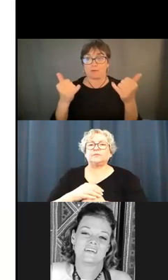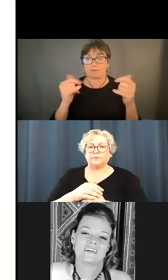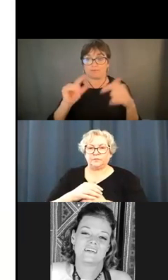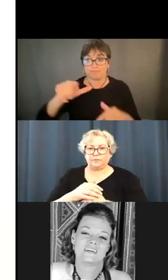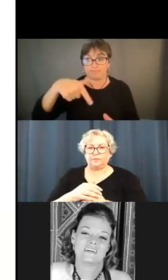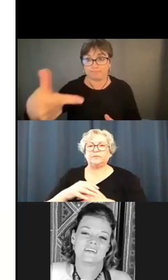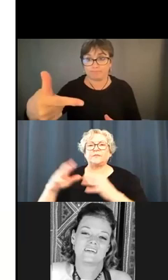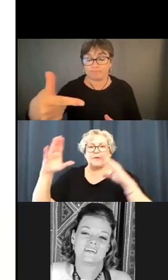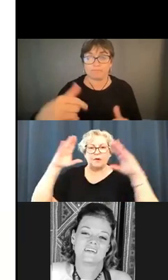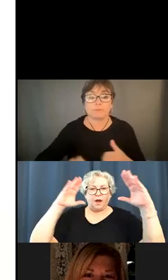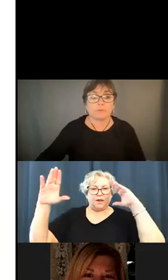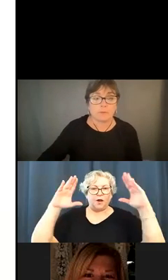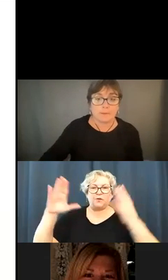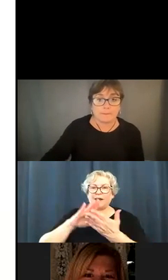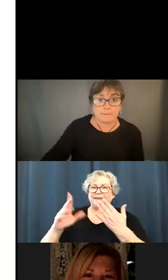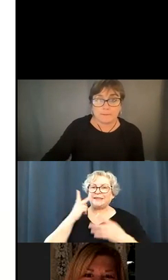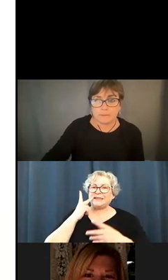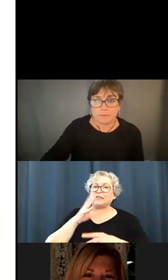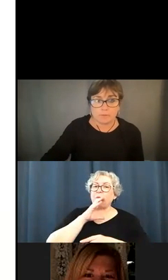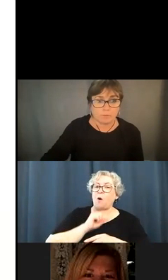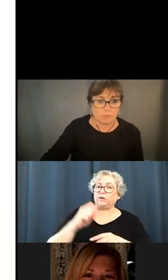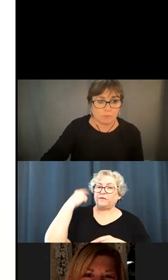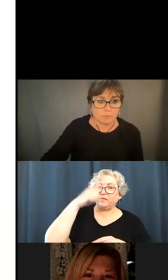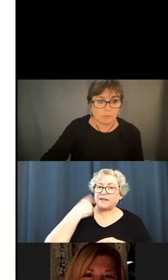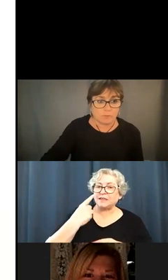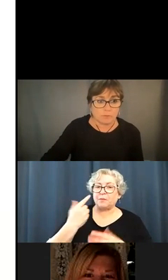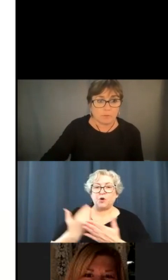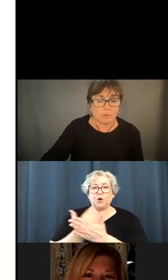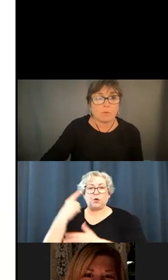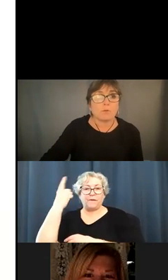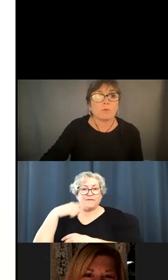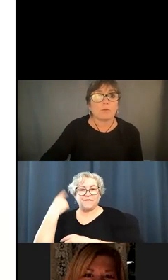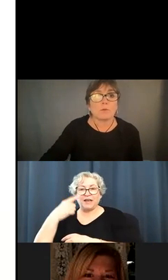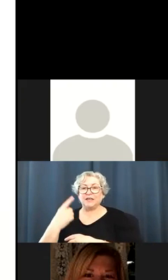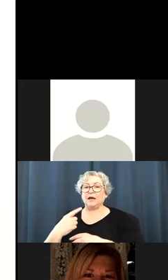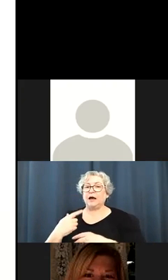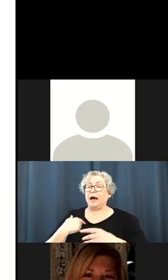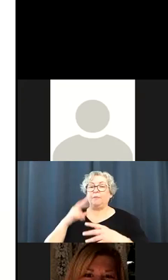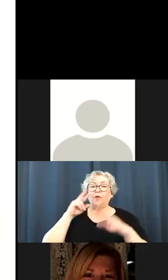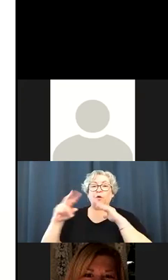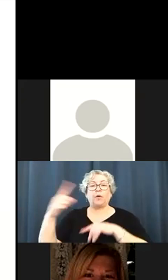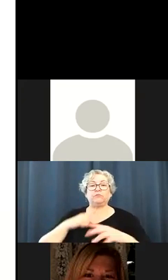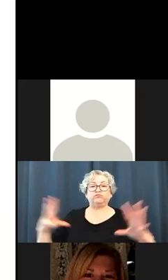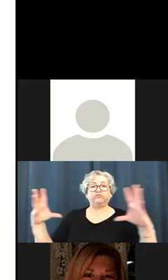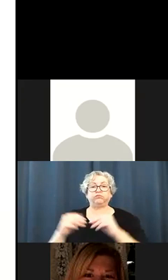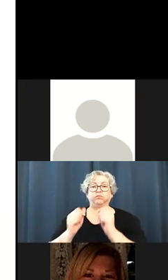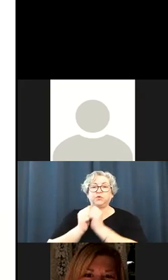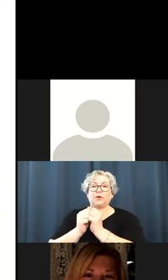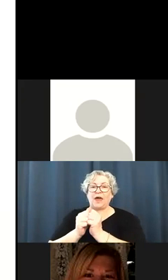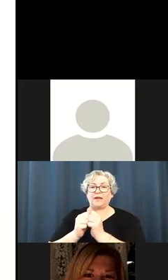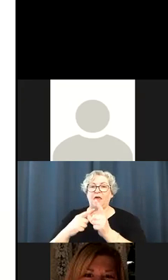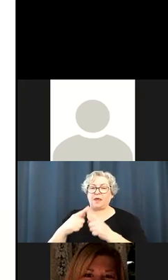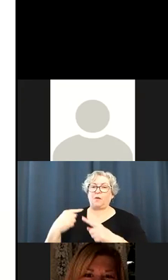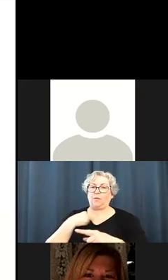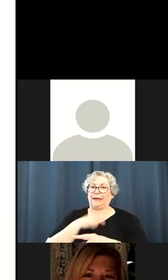faces and lots of new faces. And I really do look forward to when we can meet in person and really get to